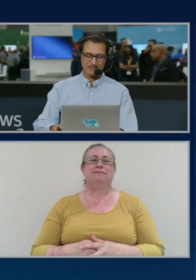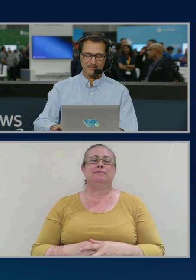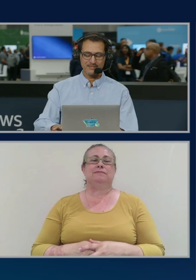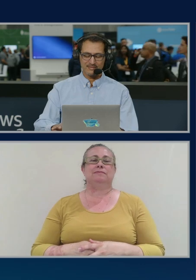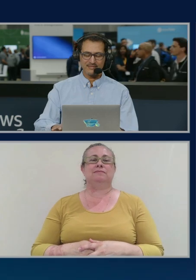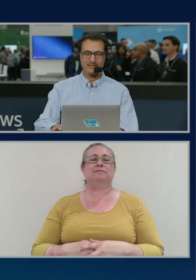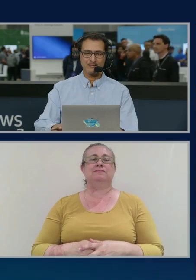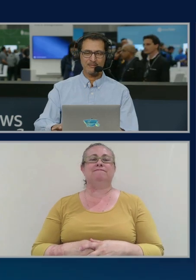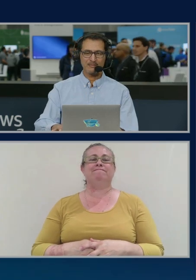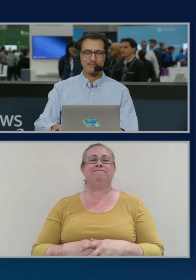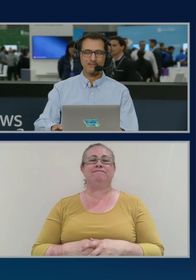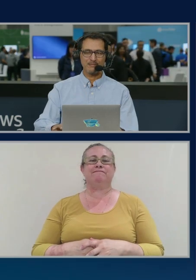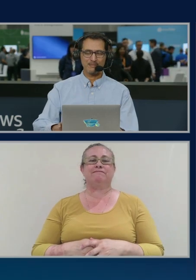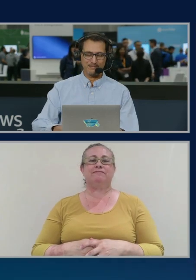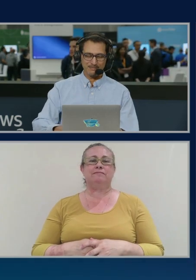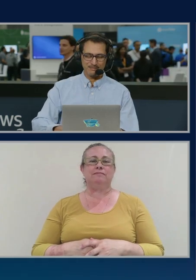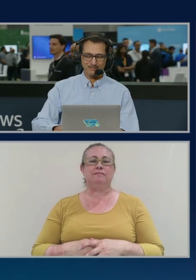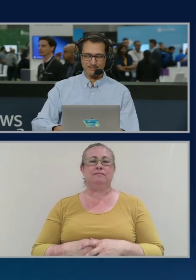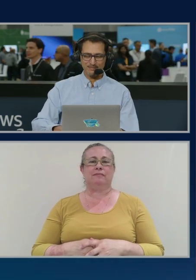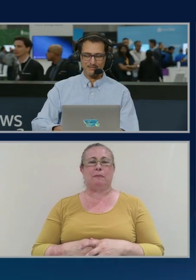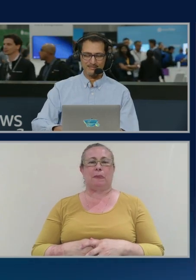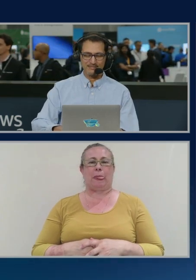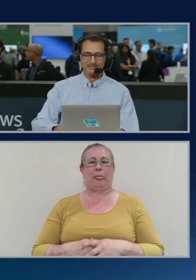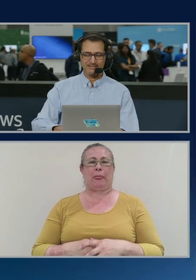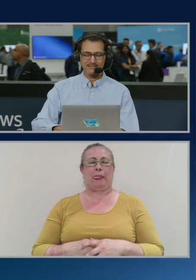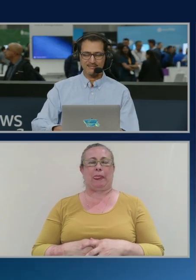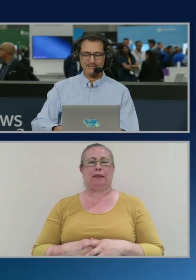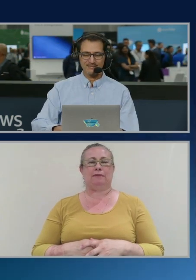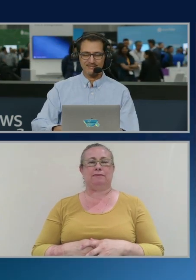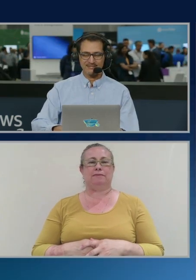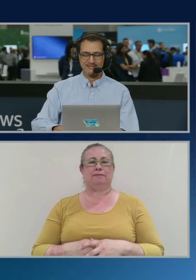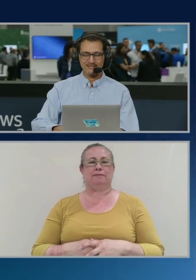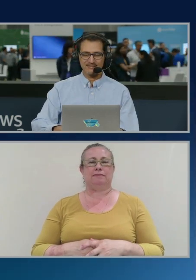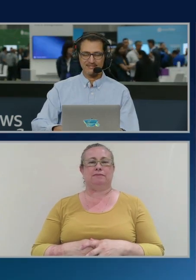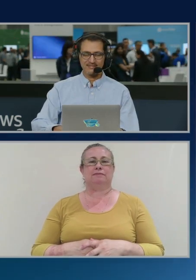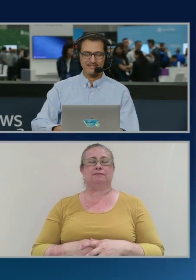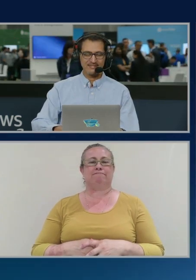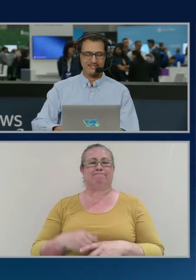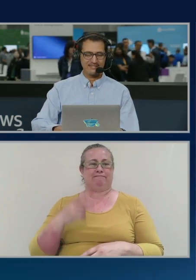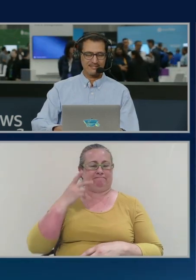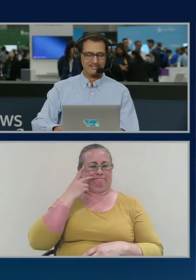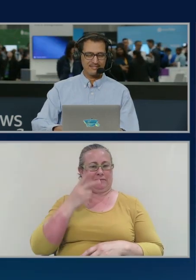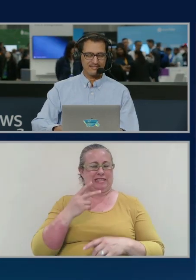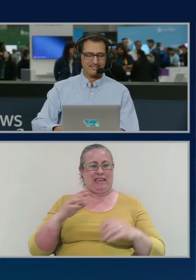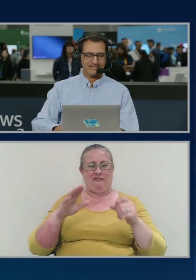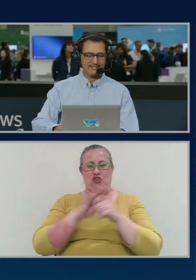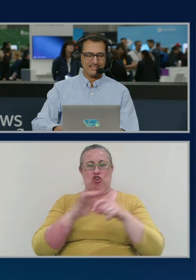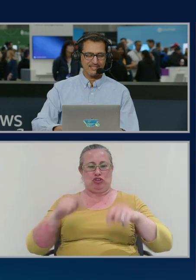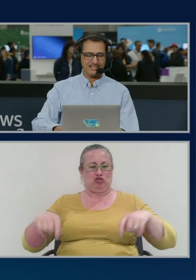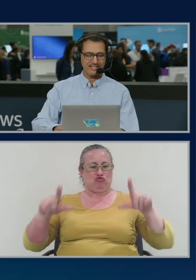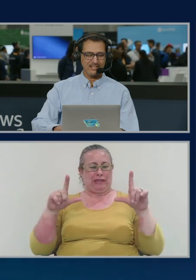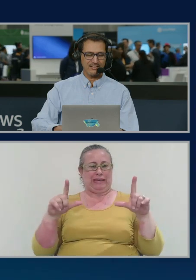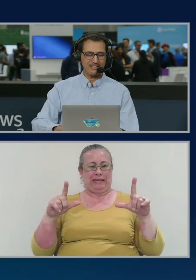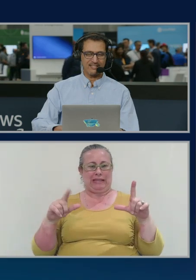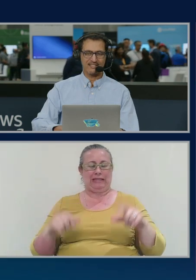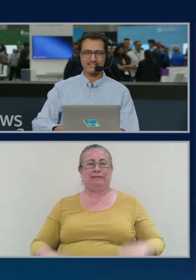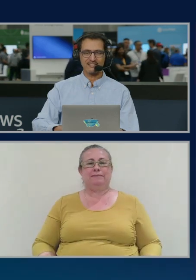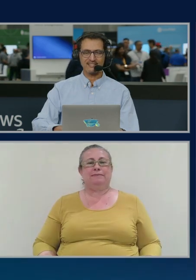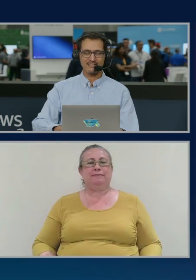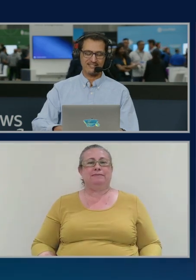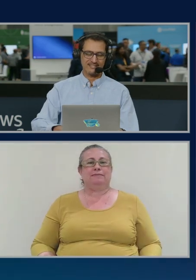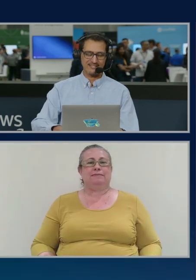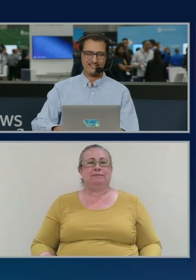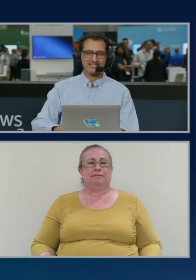you are. We see that beautiful pastoral. Full screen on that, and then we'll go ahead and get started. All right.